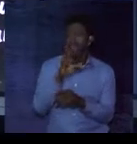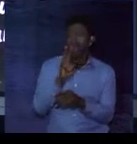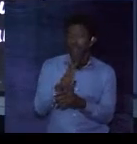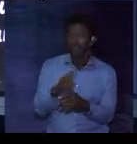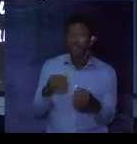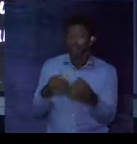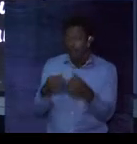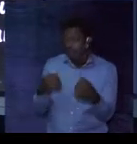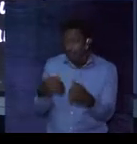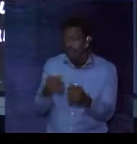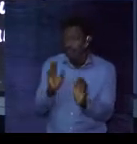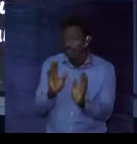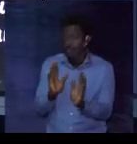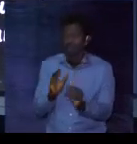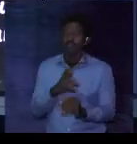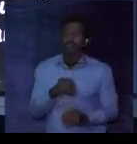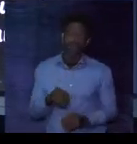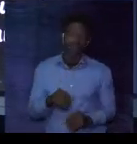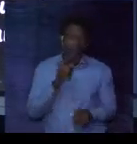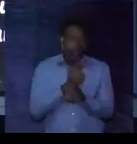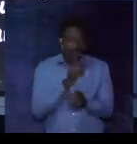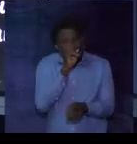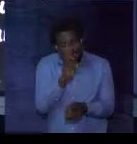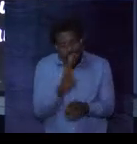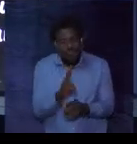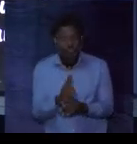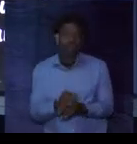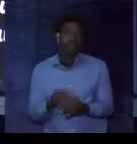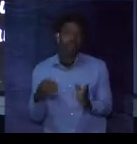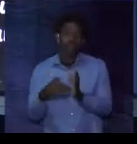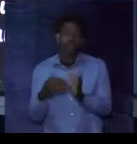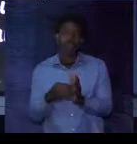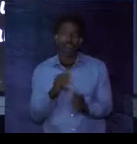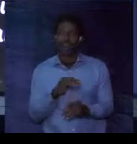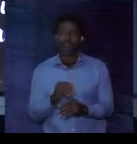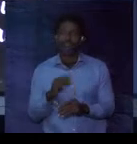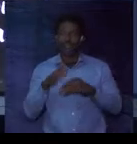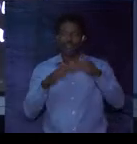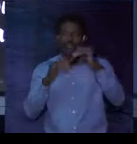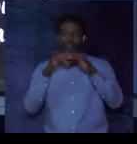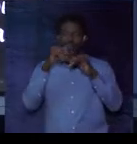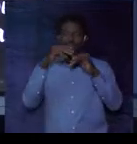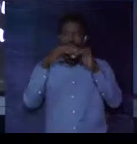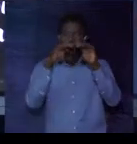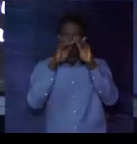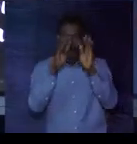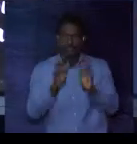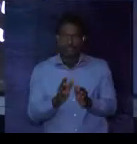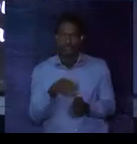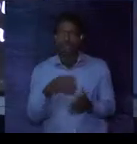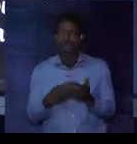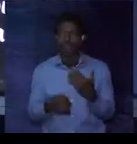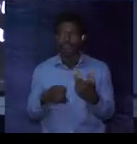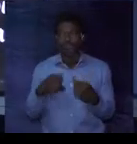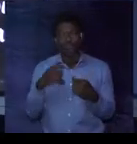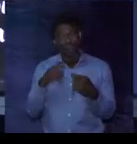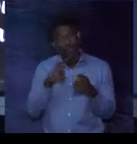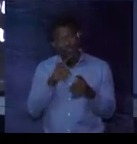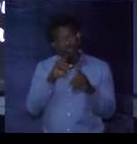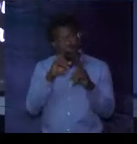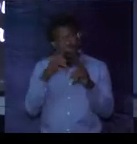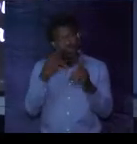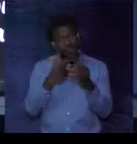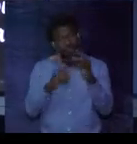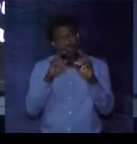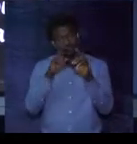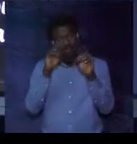I put a little space, 652, I put a little space, and I have just 2 digits left, and I build houses. So what house do I put here?